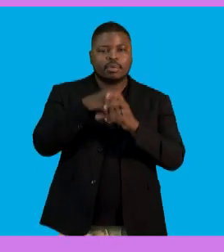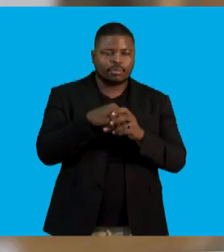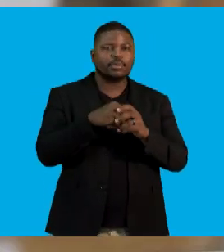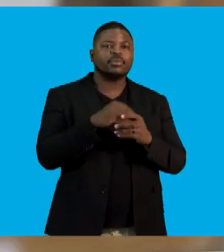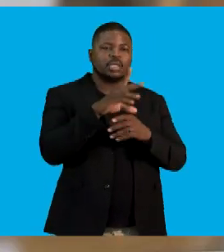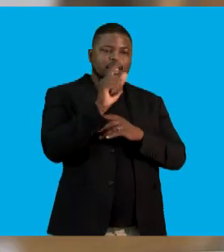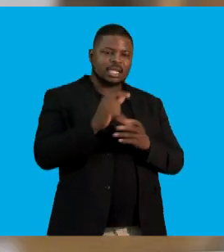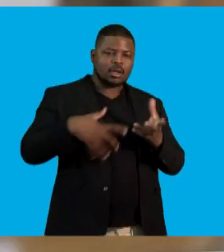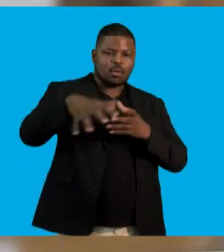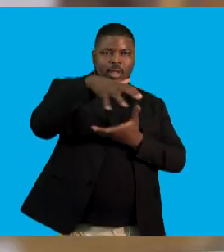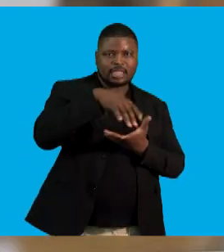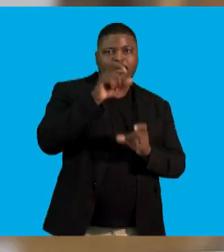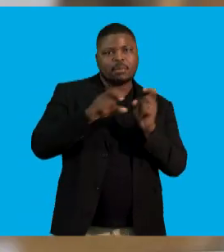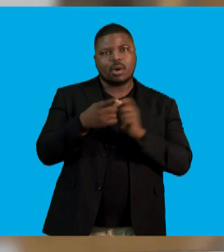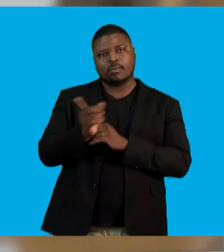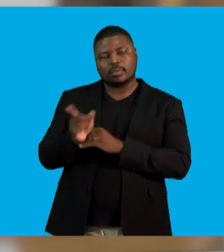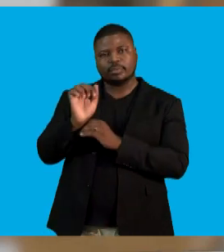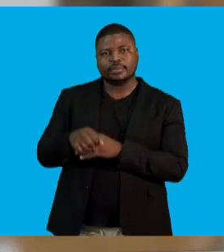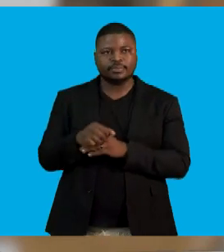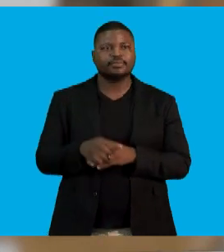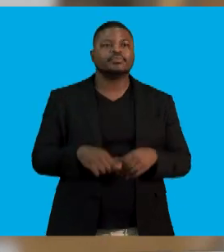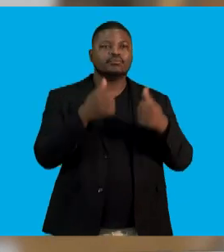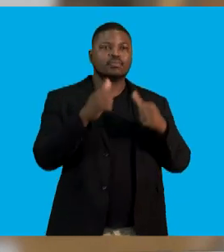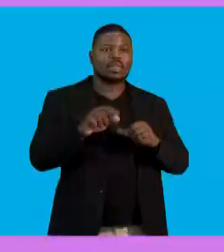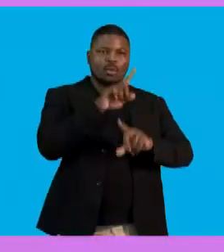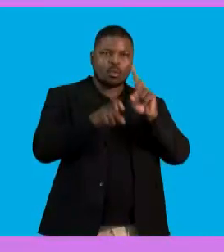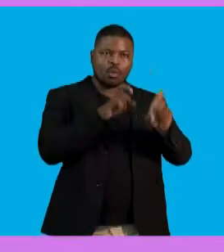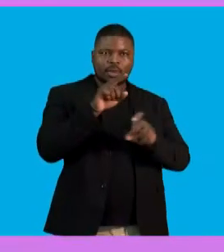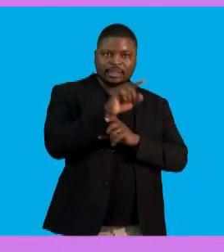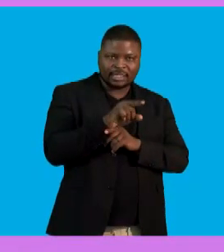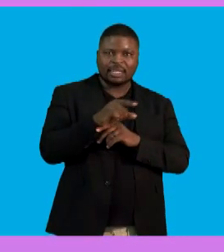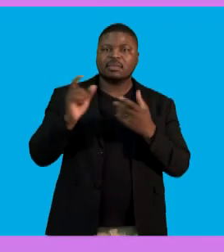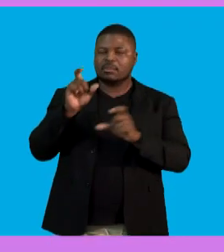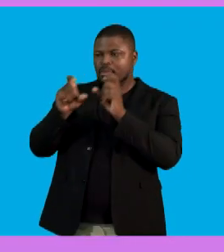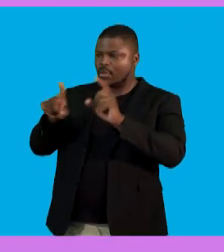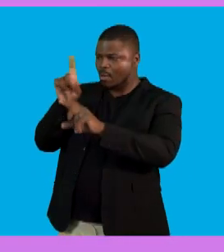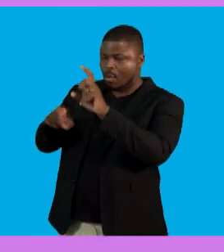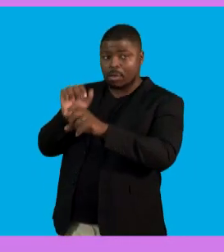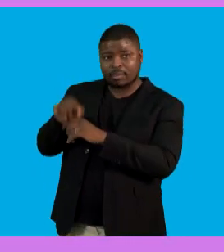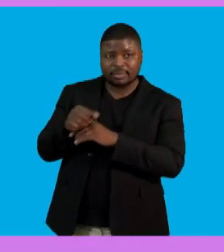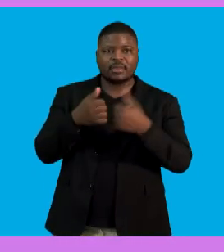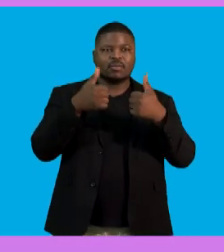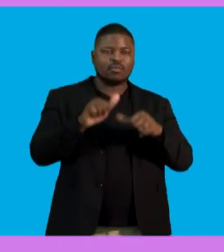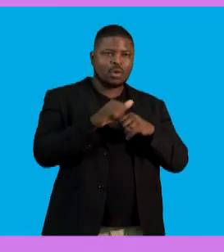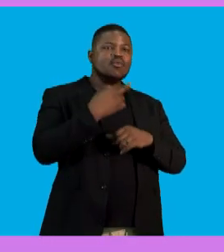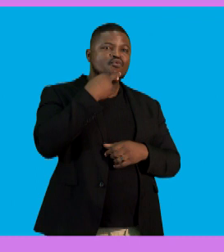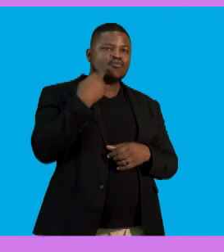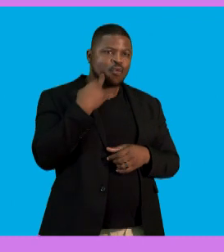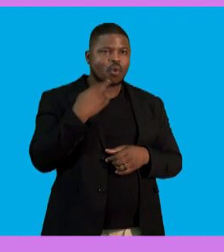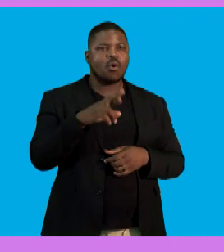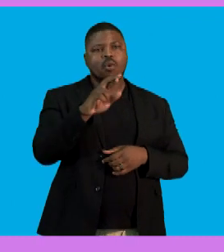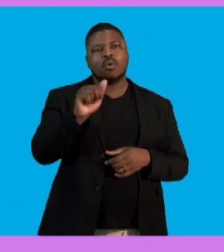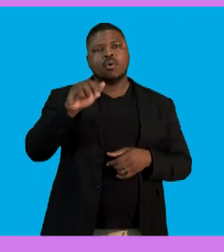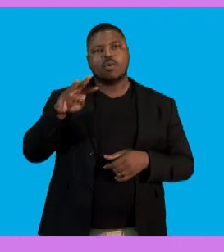process, everybody. The questionnaire, a set of questions that can be used for data collection. Raw